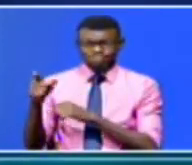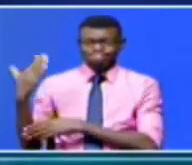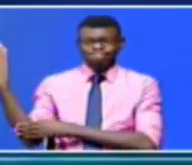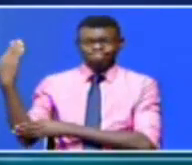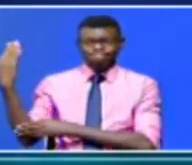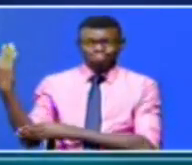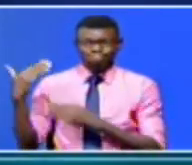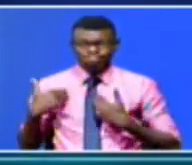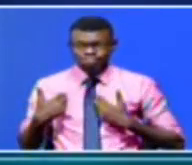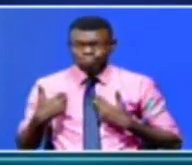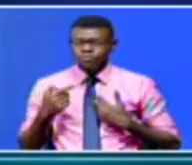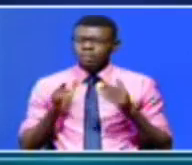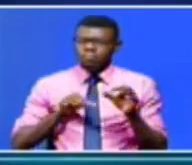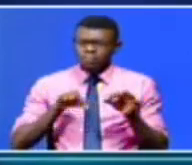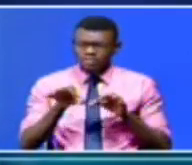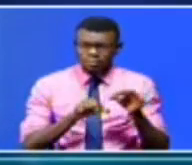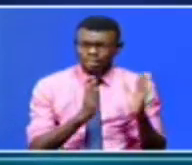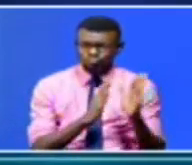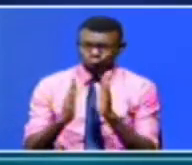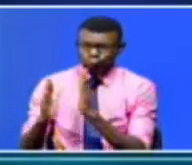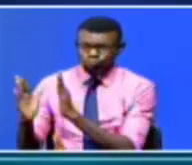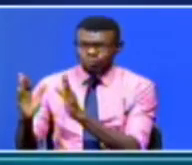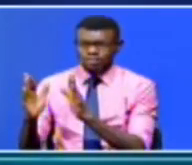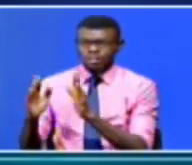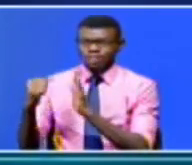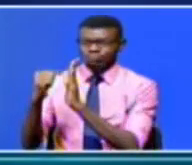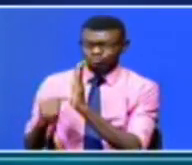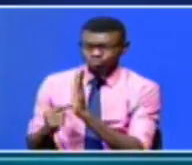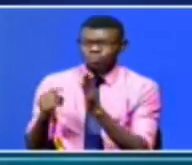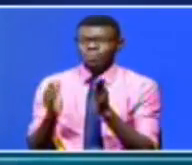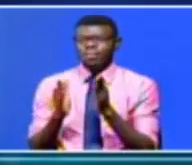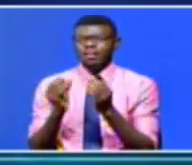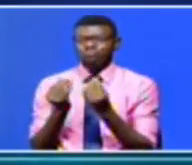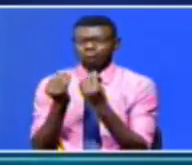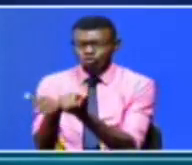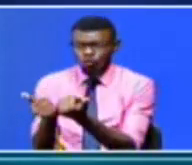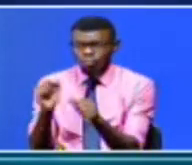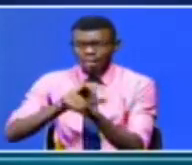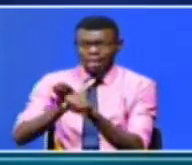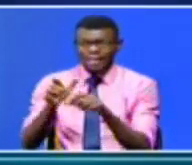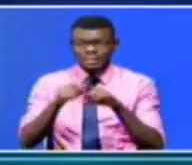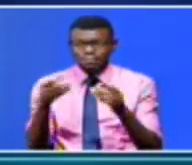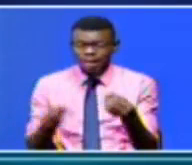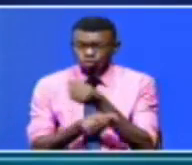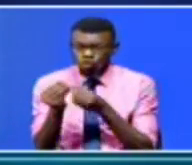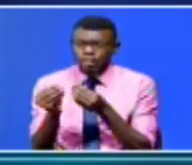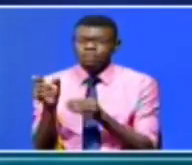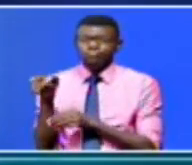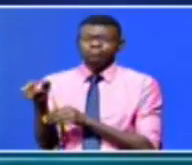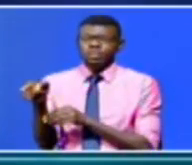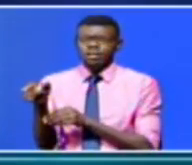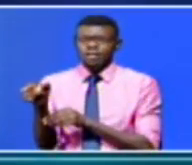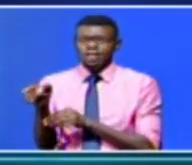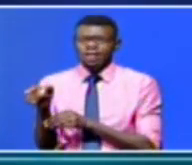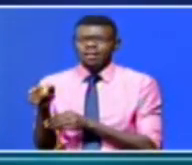the preparedness and initiatives to contain the COVID-19 pandemic and its impact on the economy, has also extended